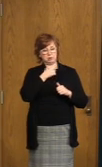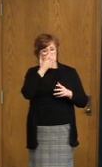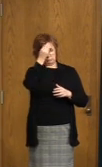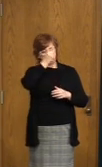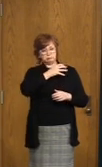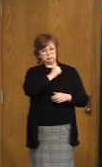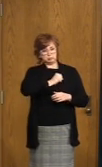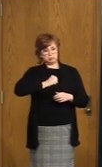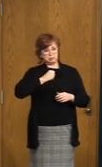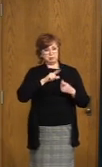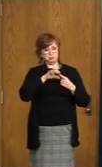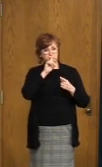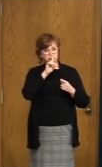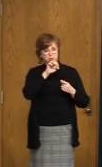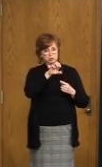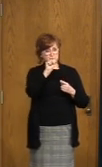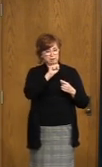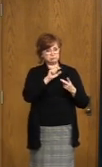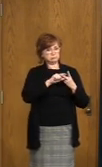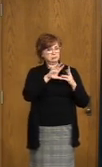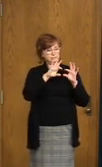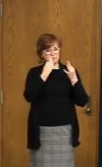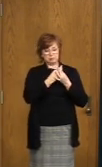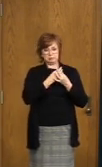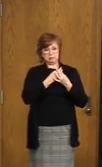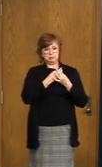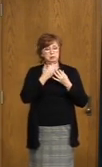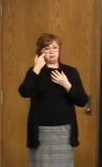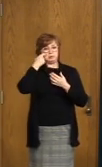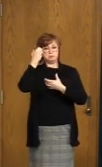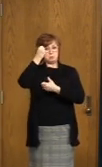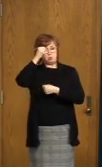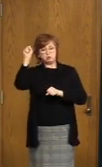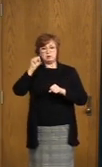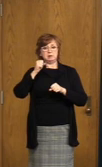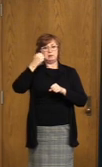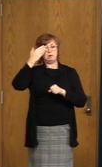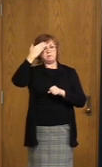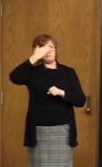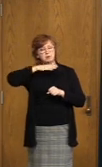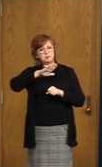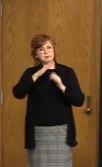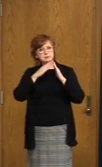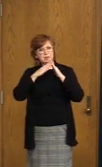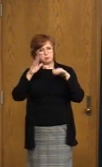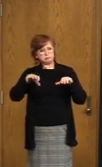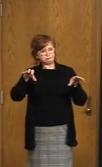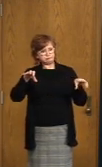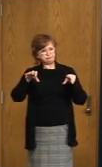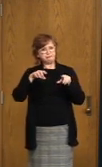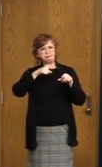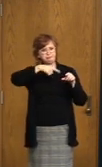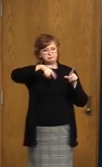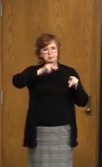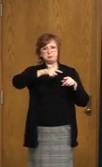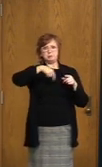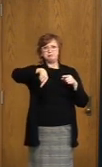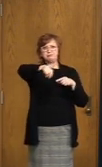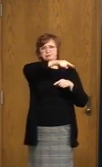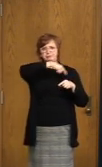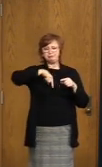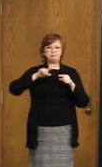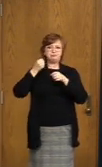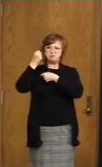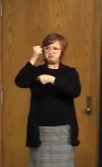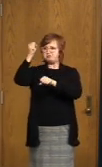family is going through right now, considering the protest outside of his family home. With multiple protests taking place, mentioning Dr. Shahab